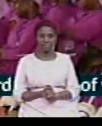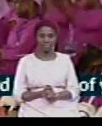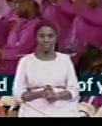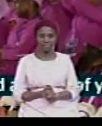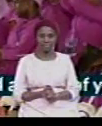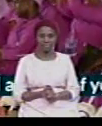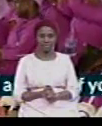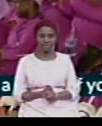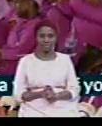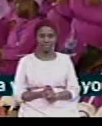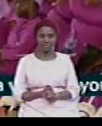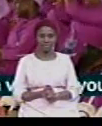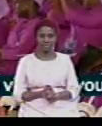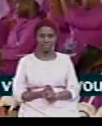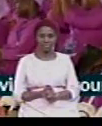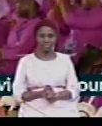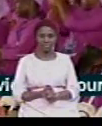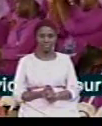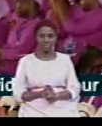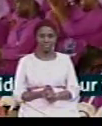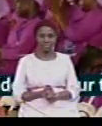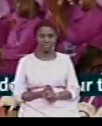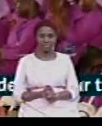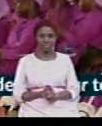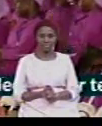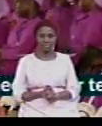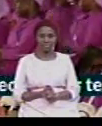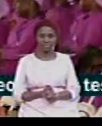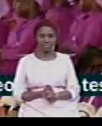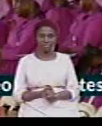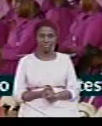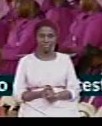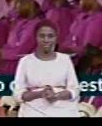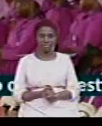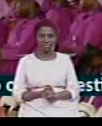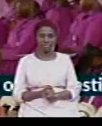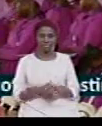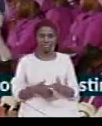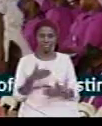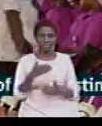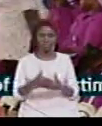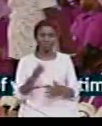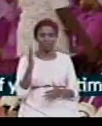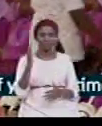yesu Christo dimo. Amen. What's with the abbasses here? The next testifier.